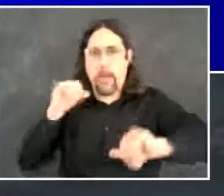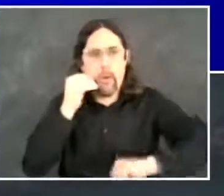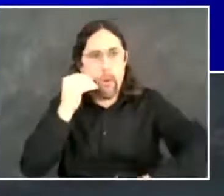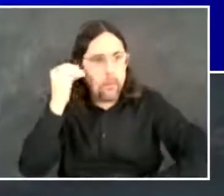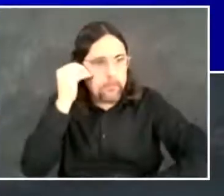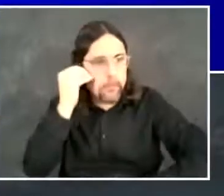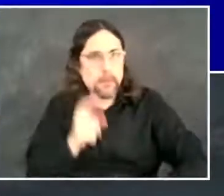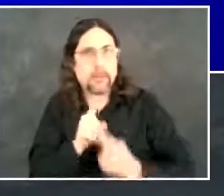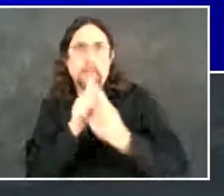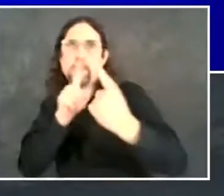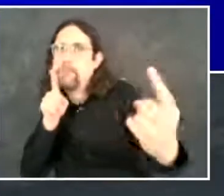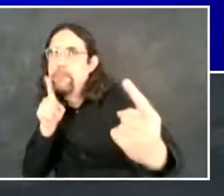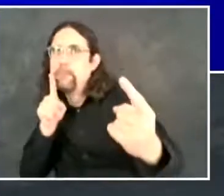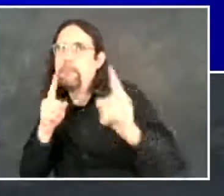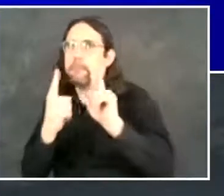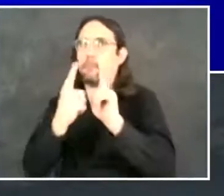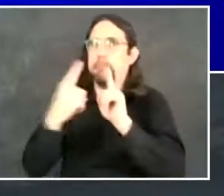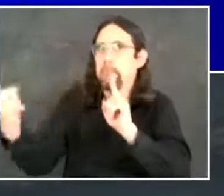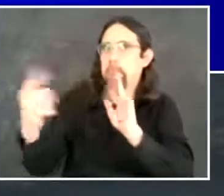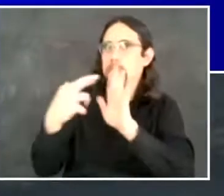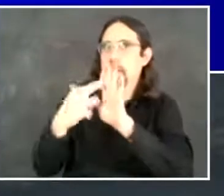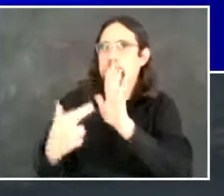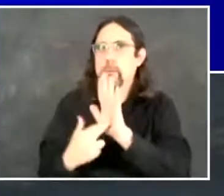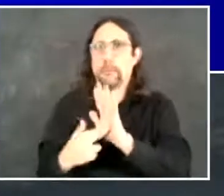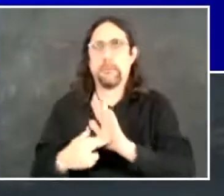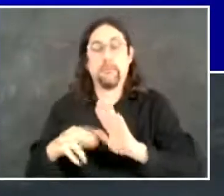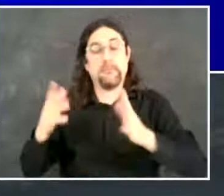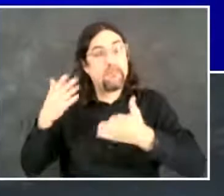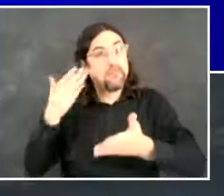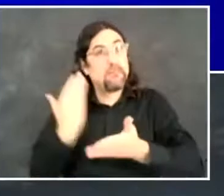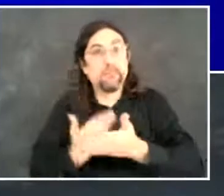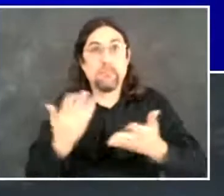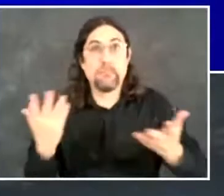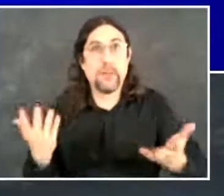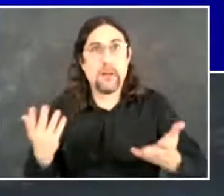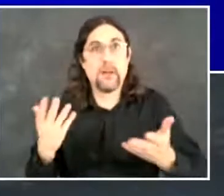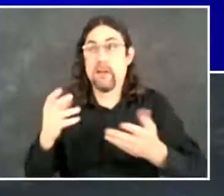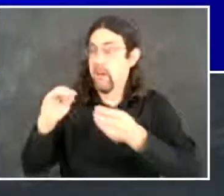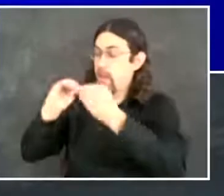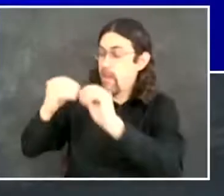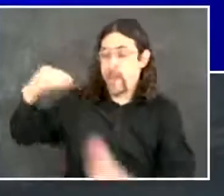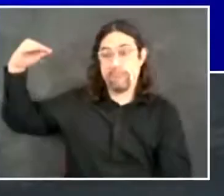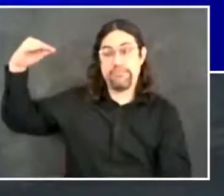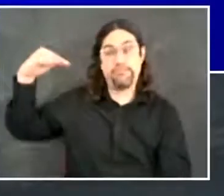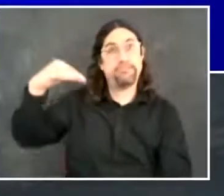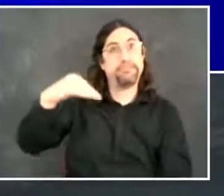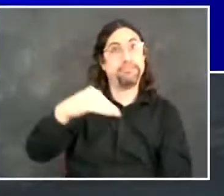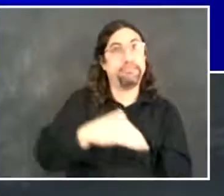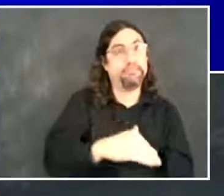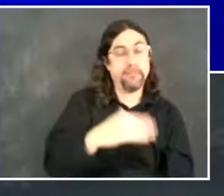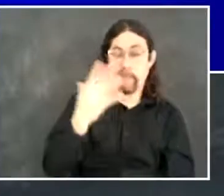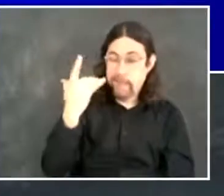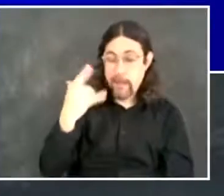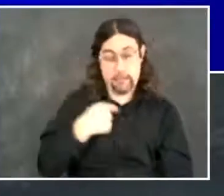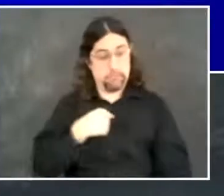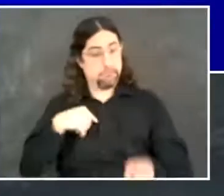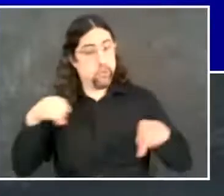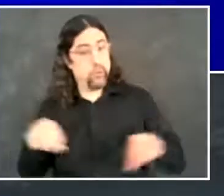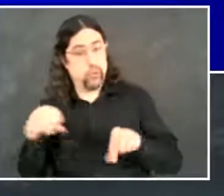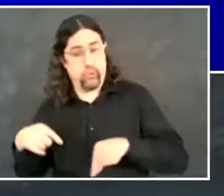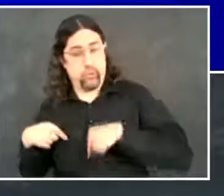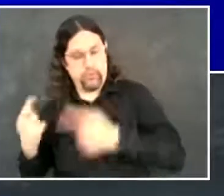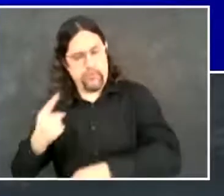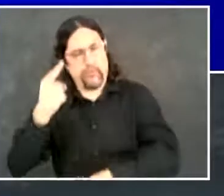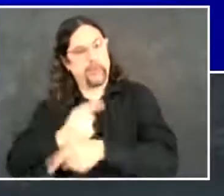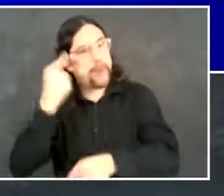loosens up, it will show up in the numbers. We've seen some very, very unfortunate examples. And we are just not going to tolerate